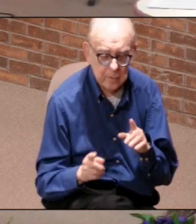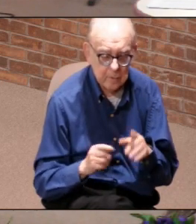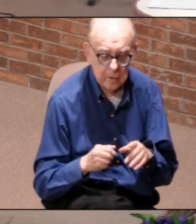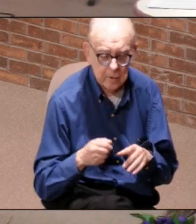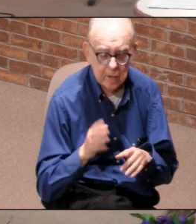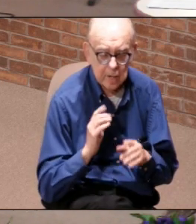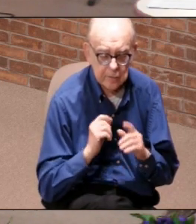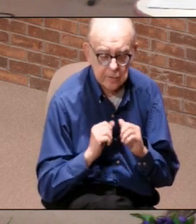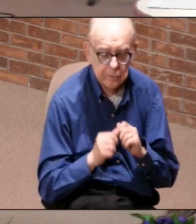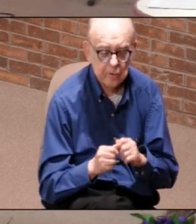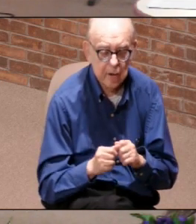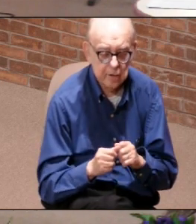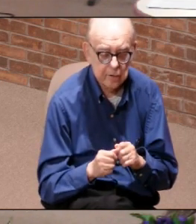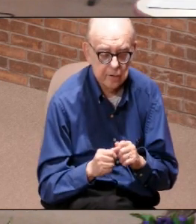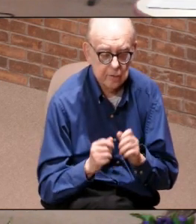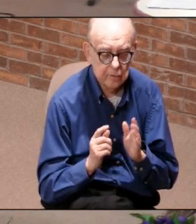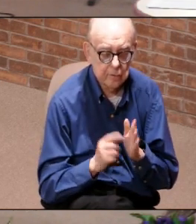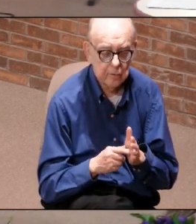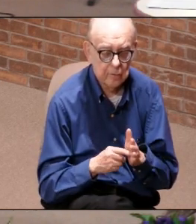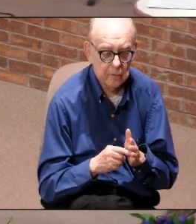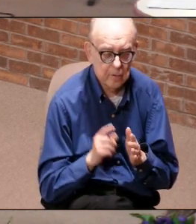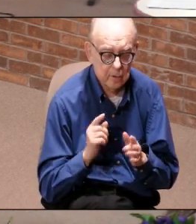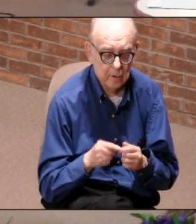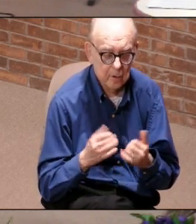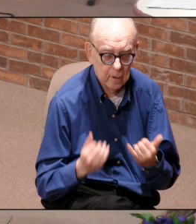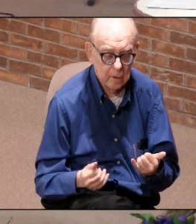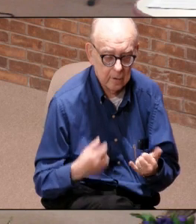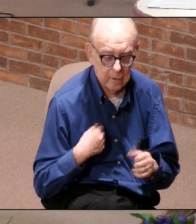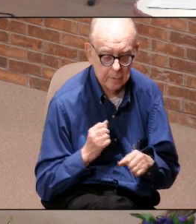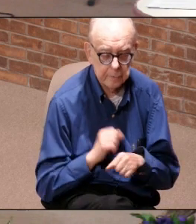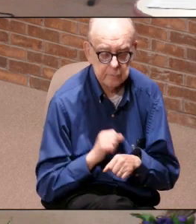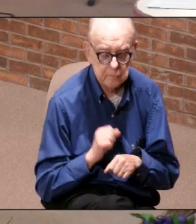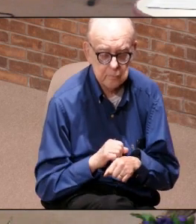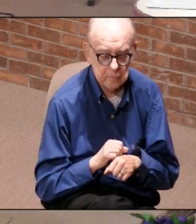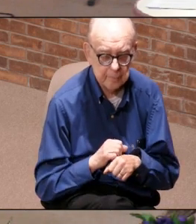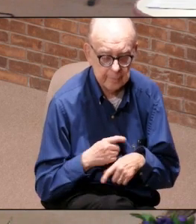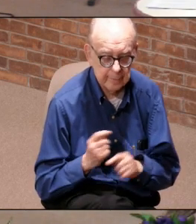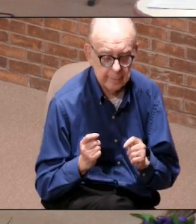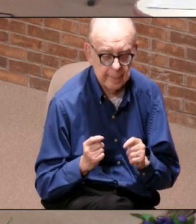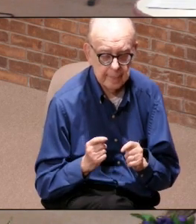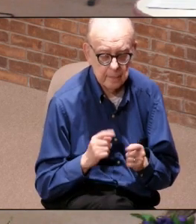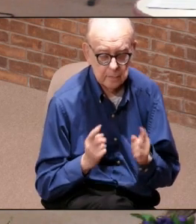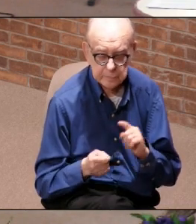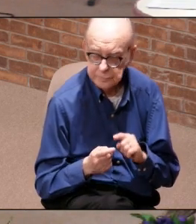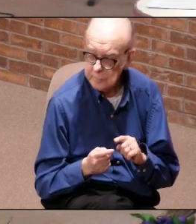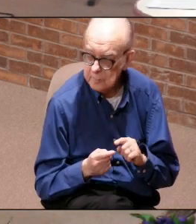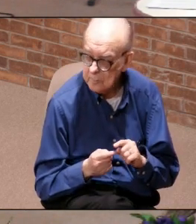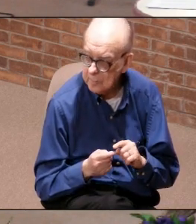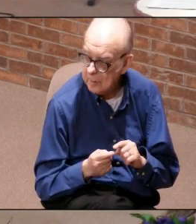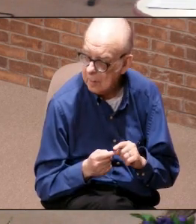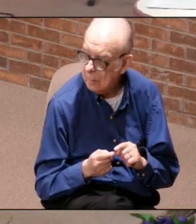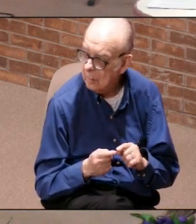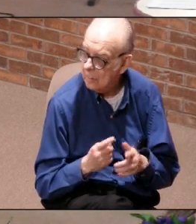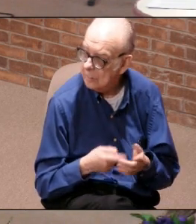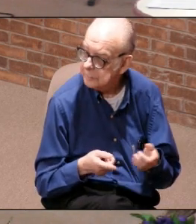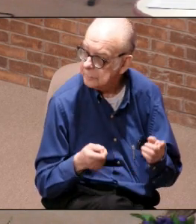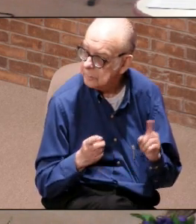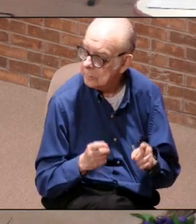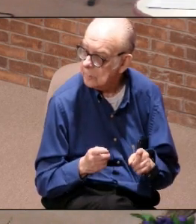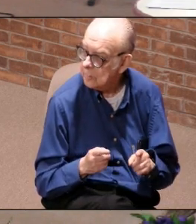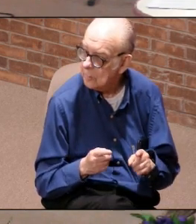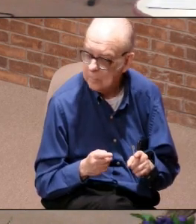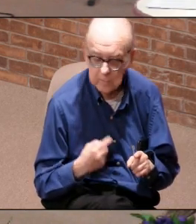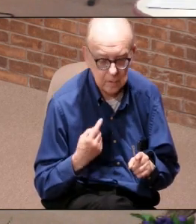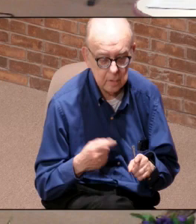to show us, this is the point that right now I'm working on and I'm trying to change. But what happens